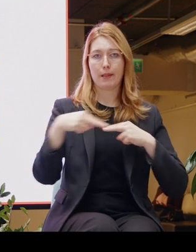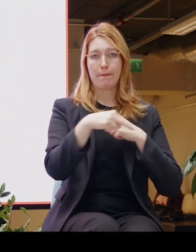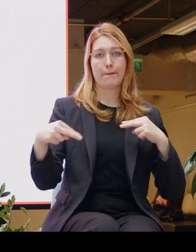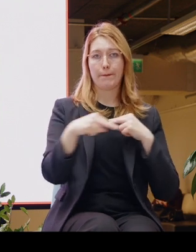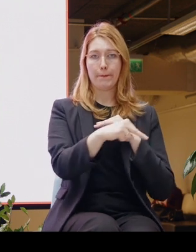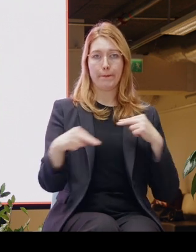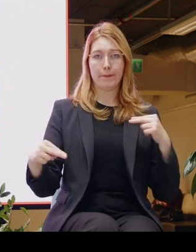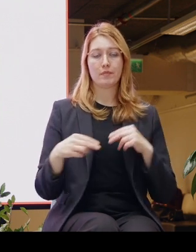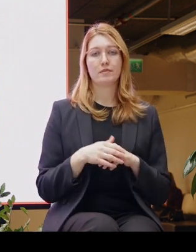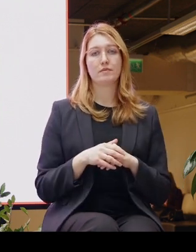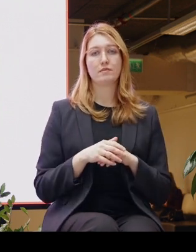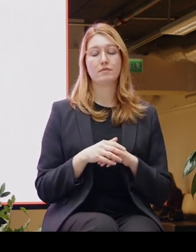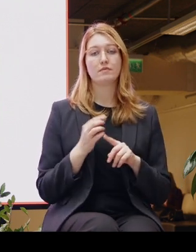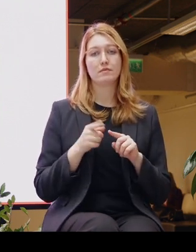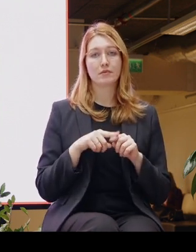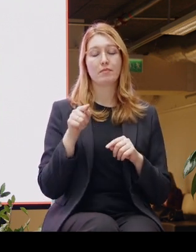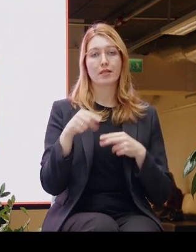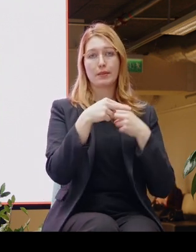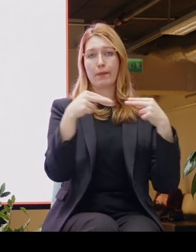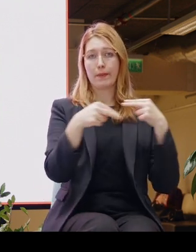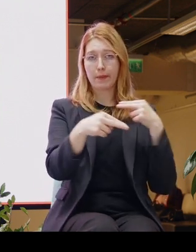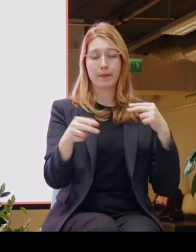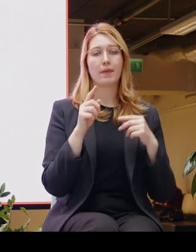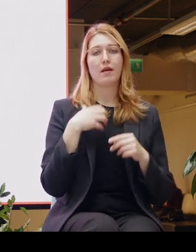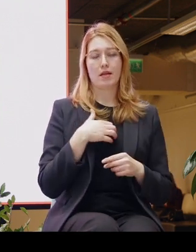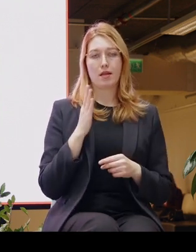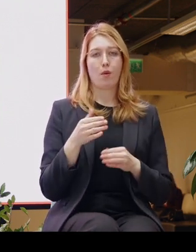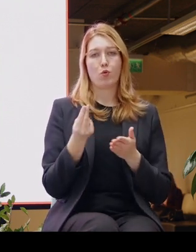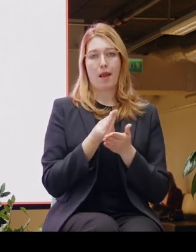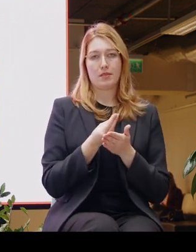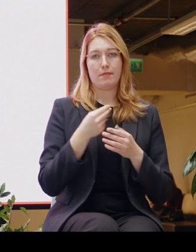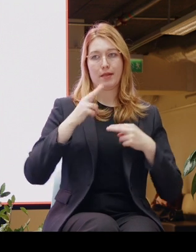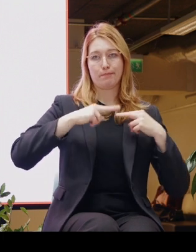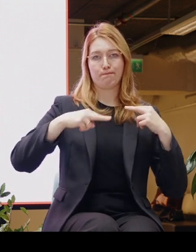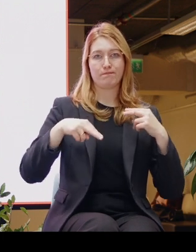This makes like whatever stairs there is, it have to be marked to see it.